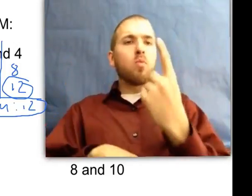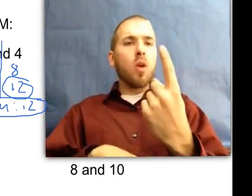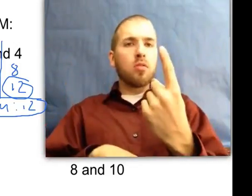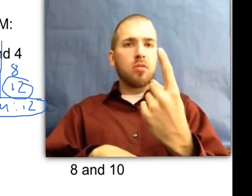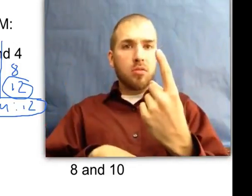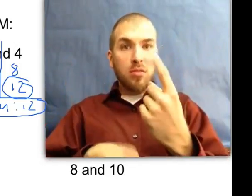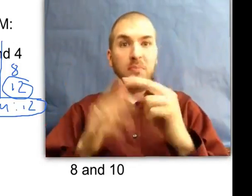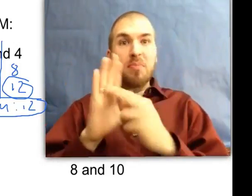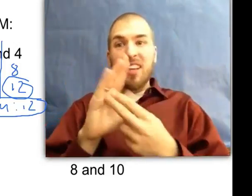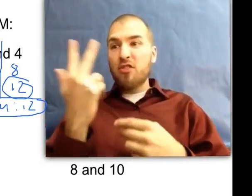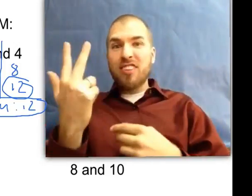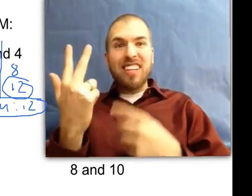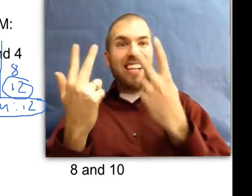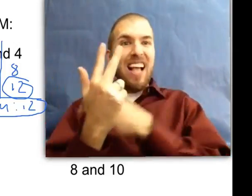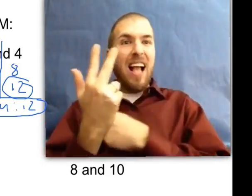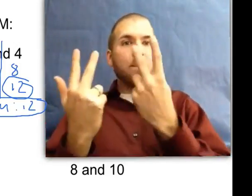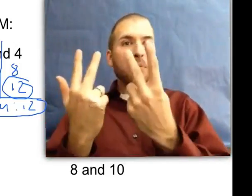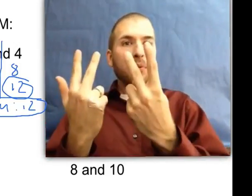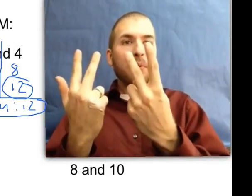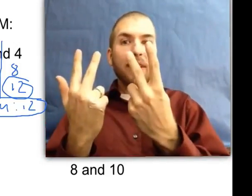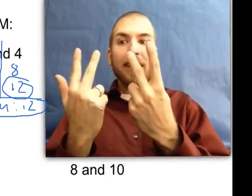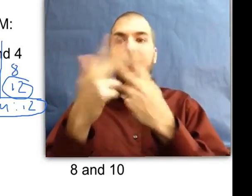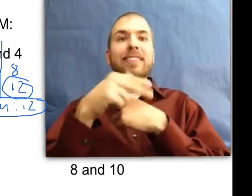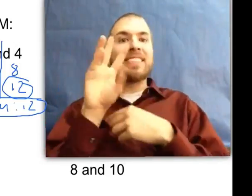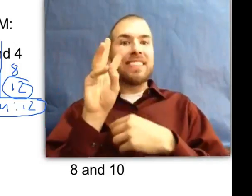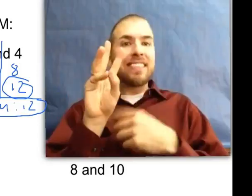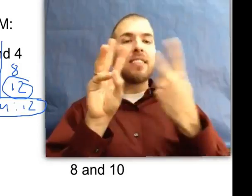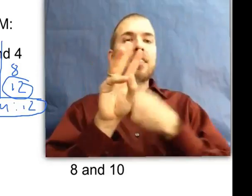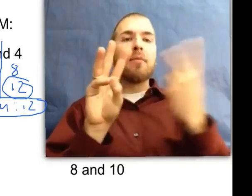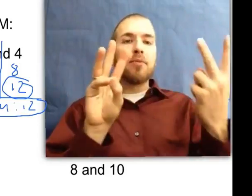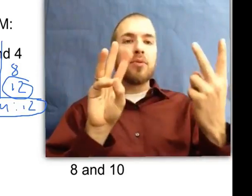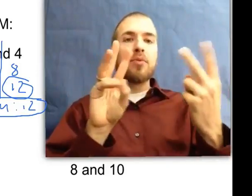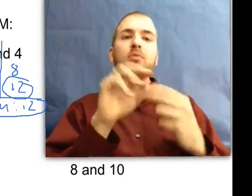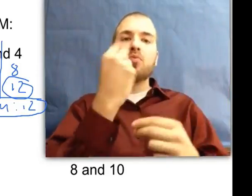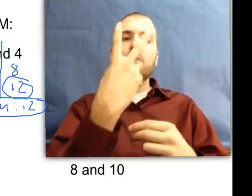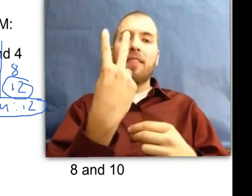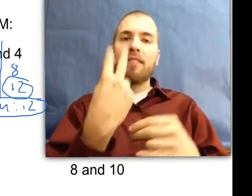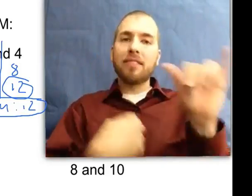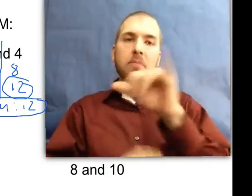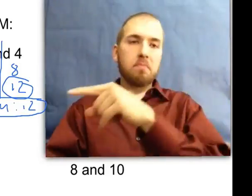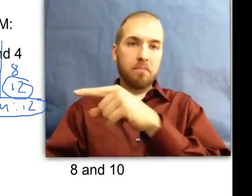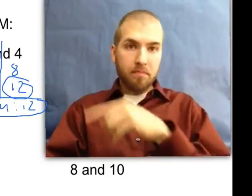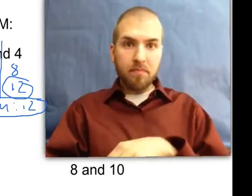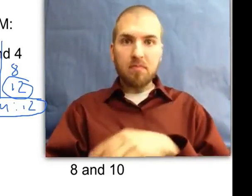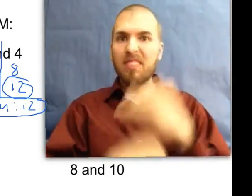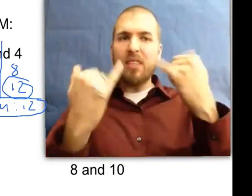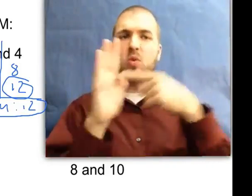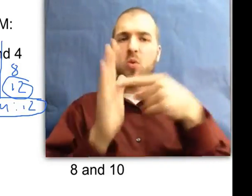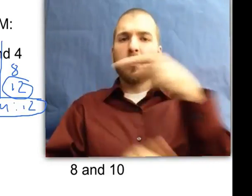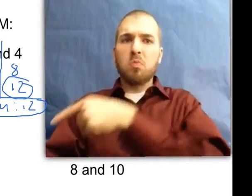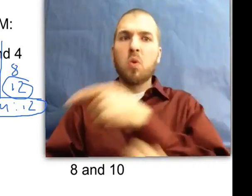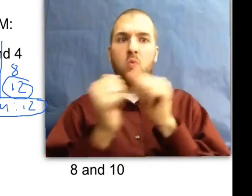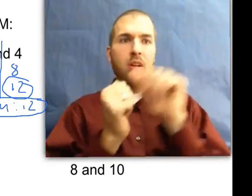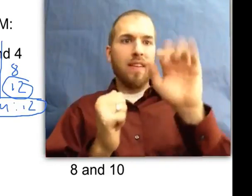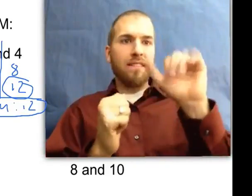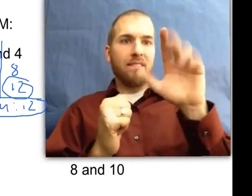into 2 and 2. So the 2 from the 6 and the 2 from the 4 cancel each other out. So it'll be equals to 3 times